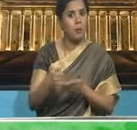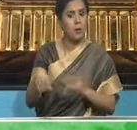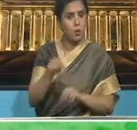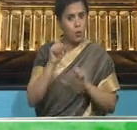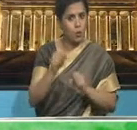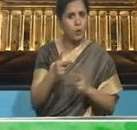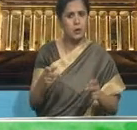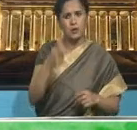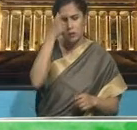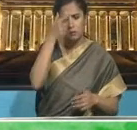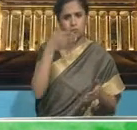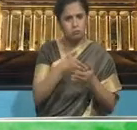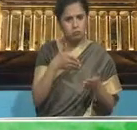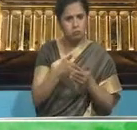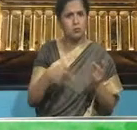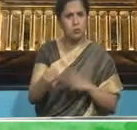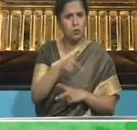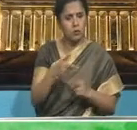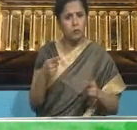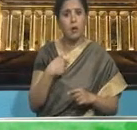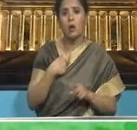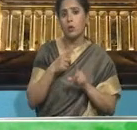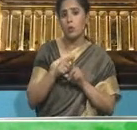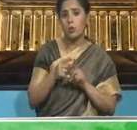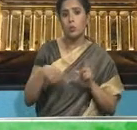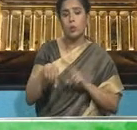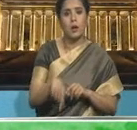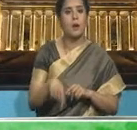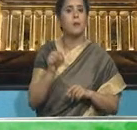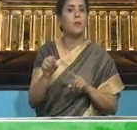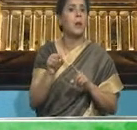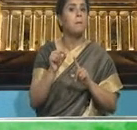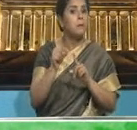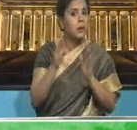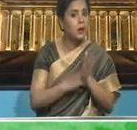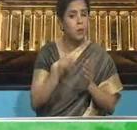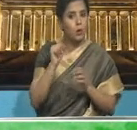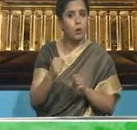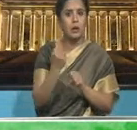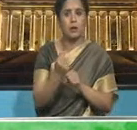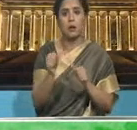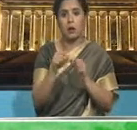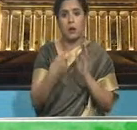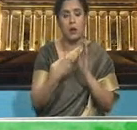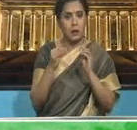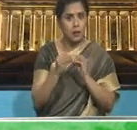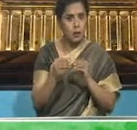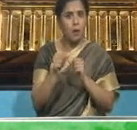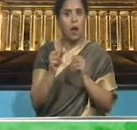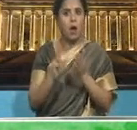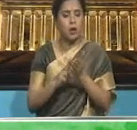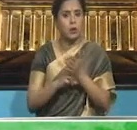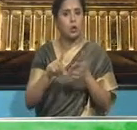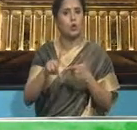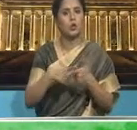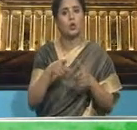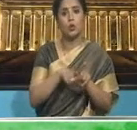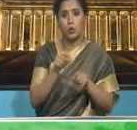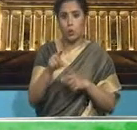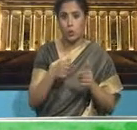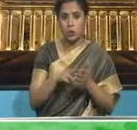over difficulties by implementing the Pradhan Mantri Garib Kalyan Anna Yojana announced in